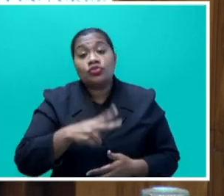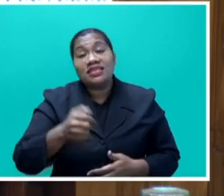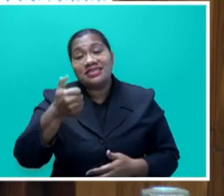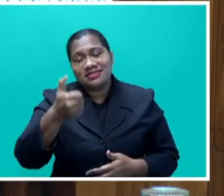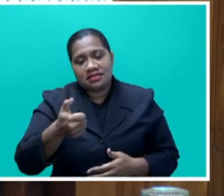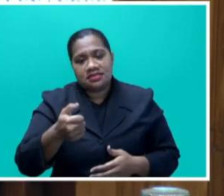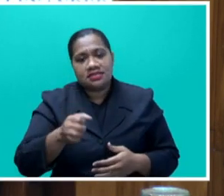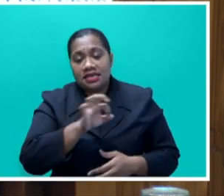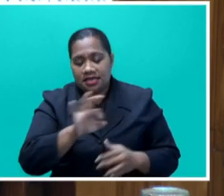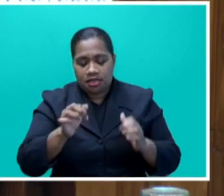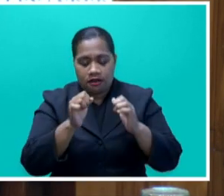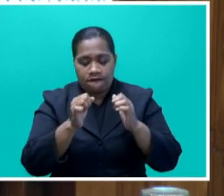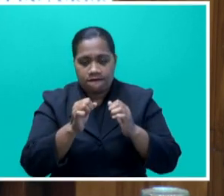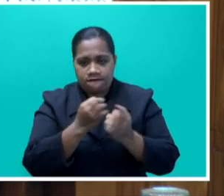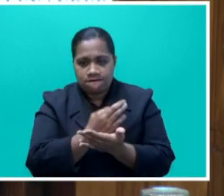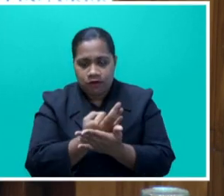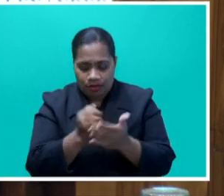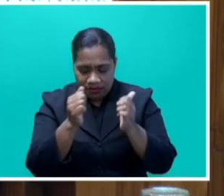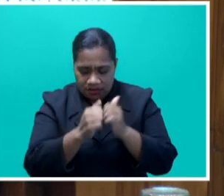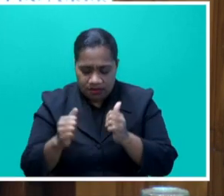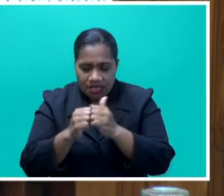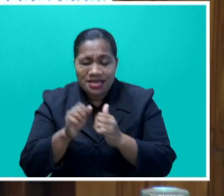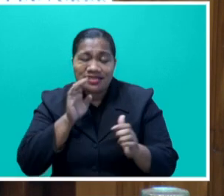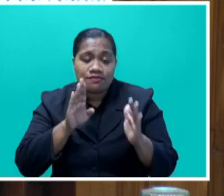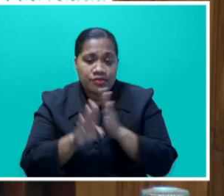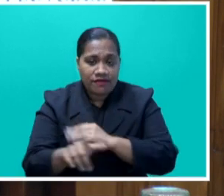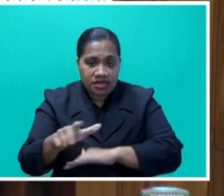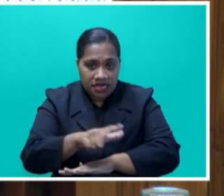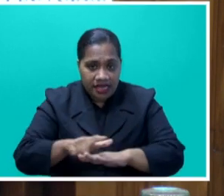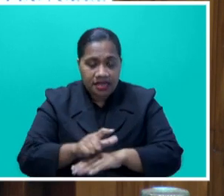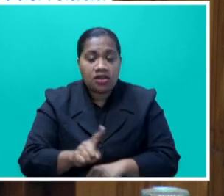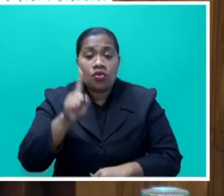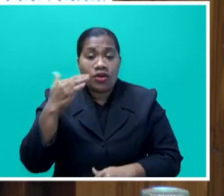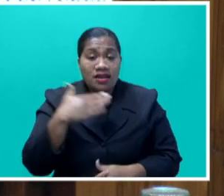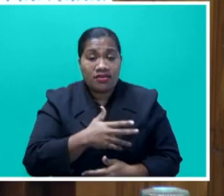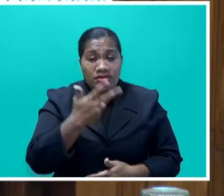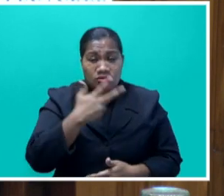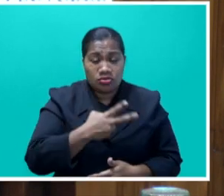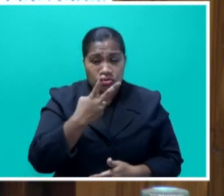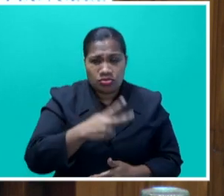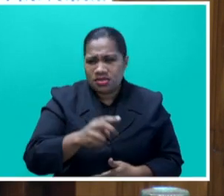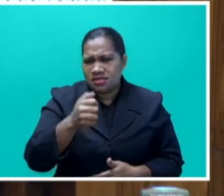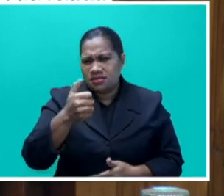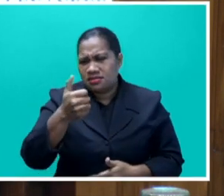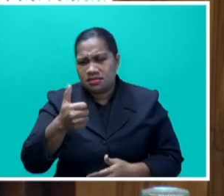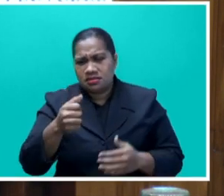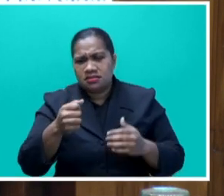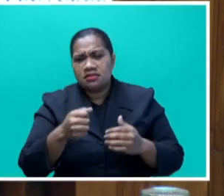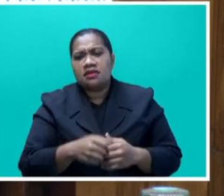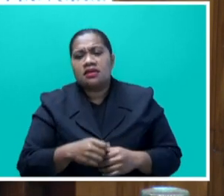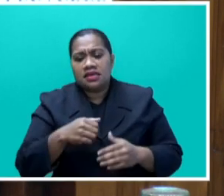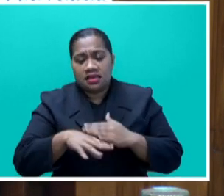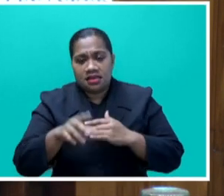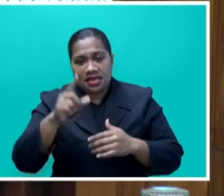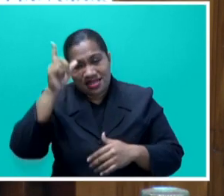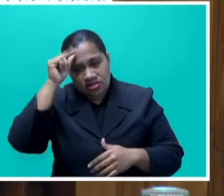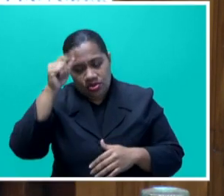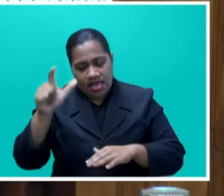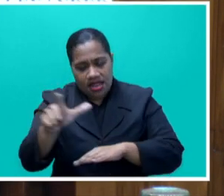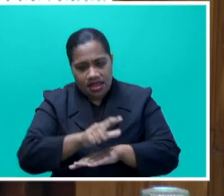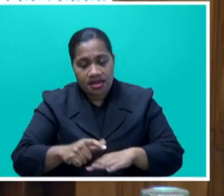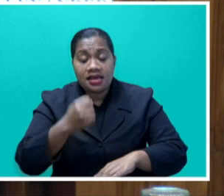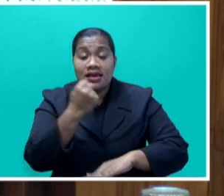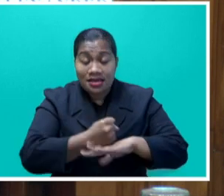land and 123 settlements on Itoke land. Government can only upgrade